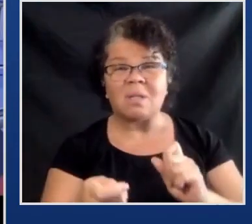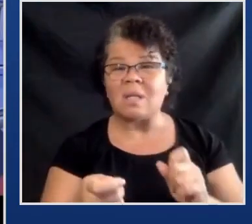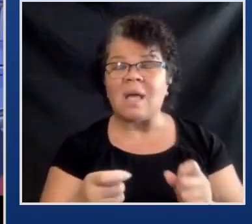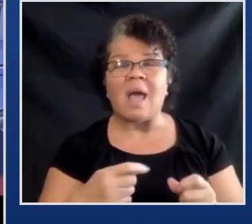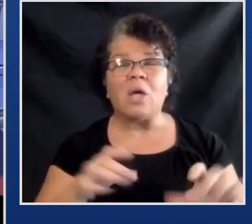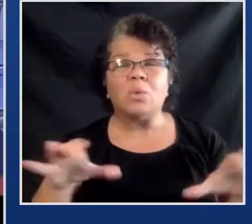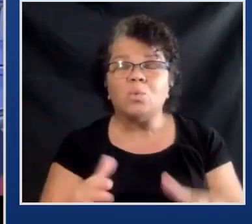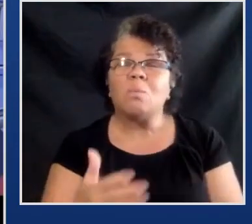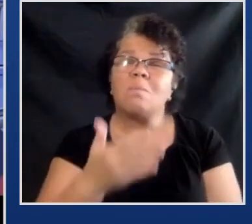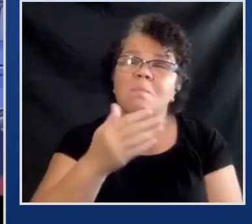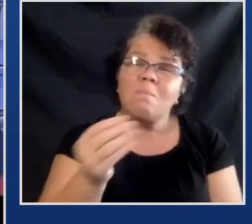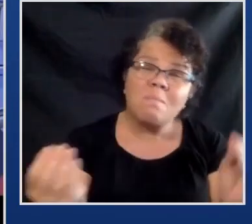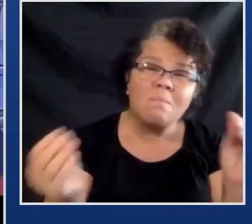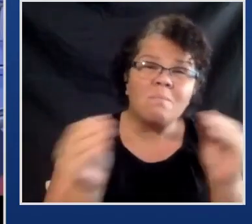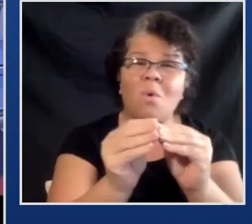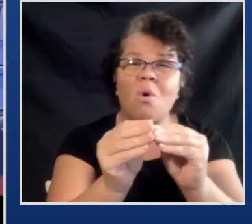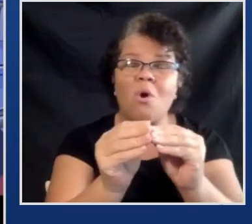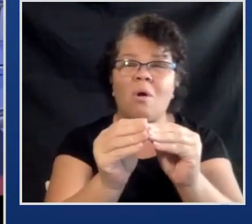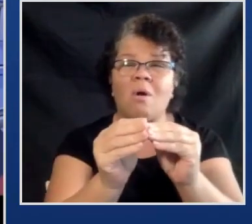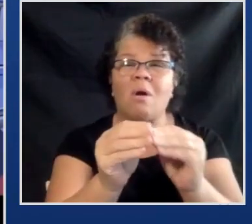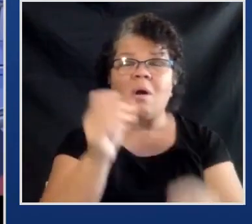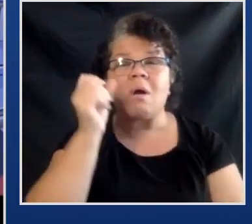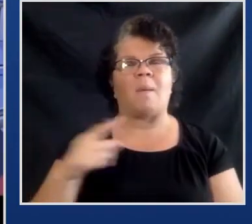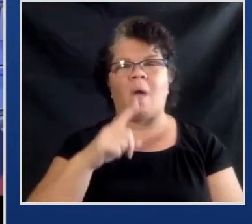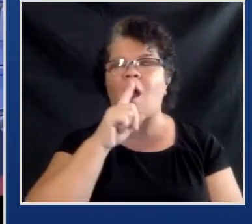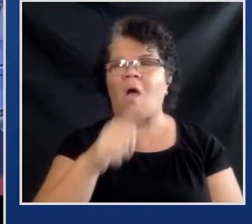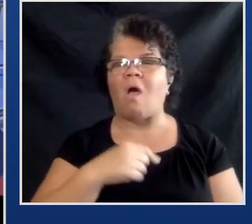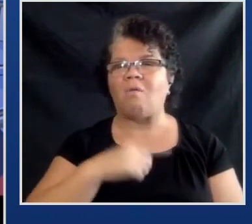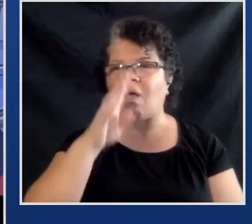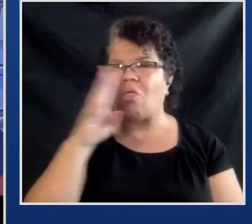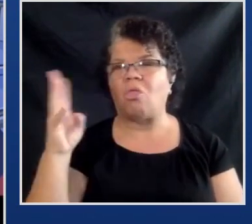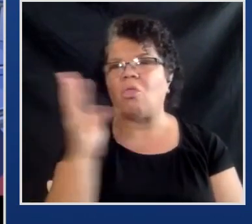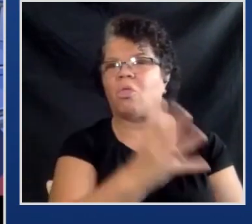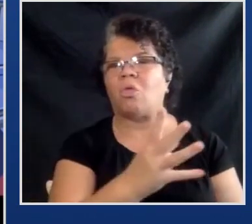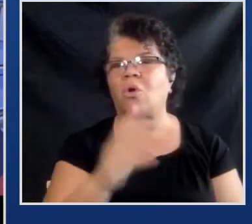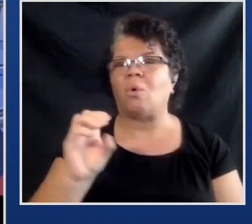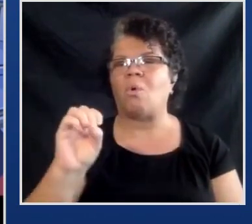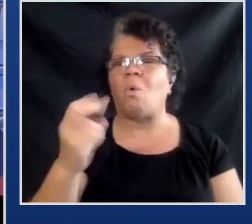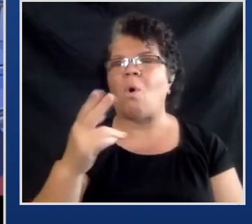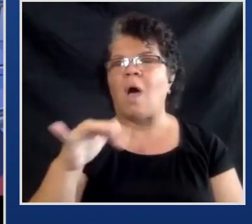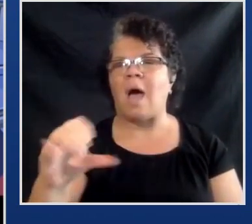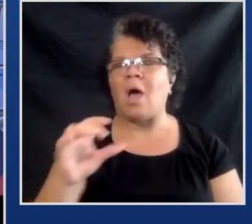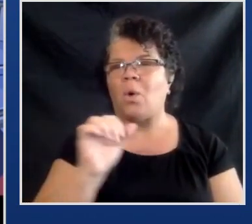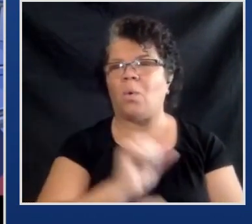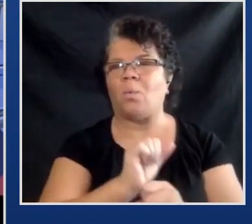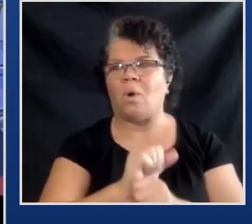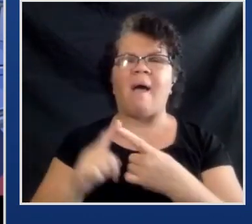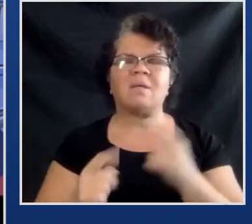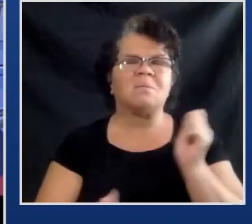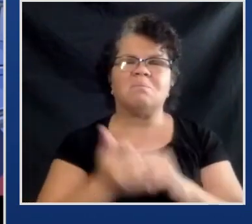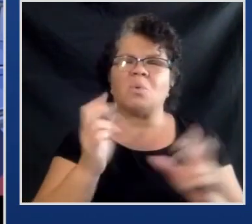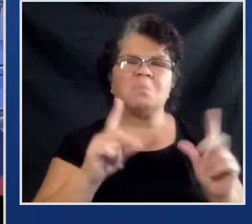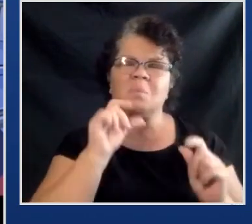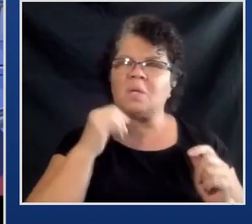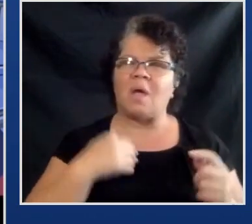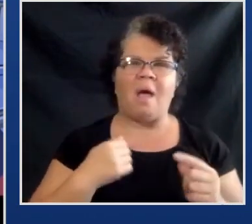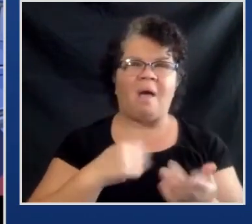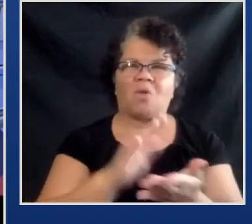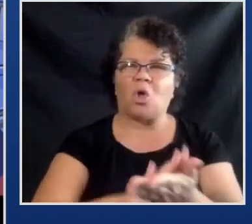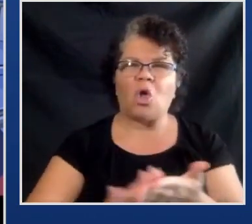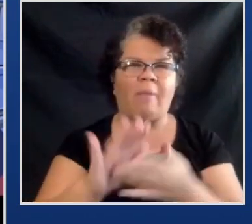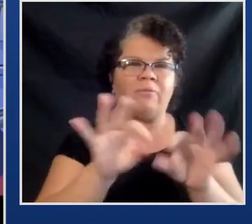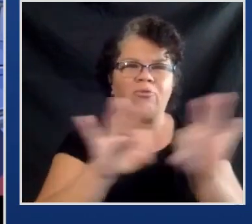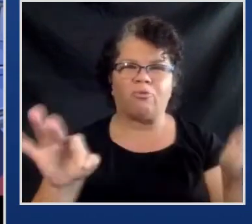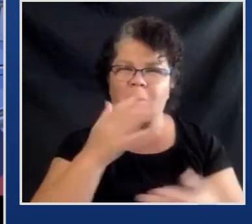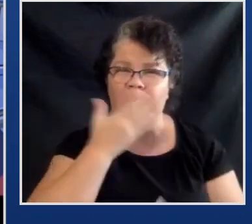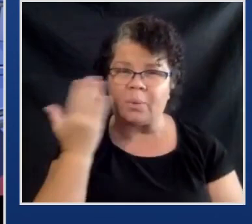folks, Donald Trump forgot. I grew up with guys like Donald Trump. But we had guys